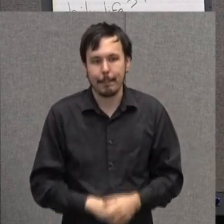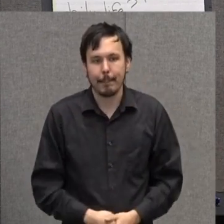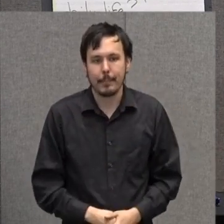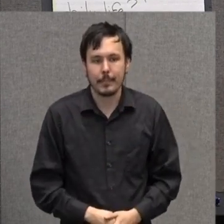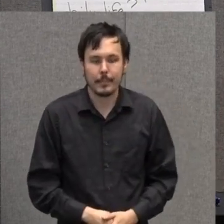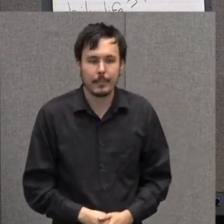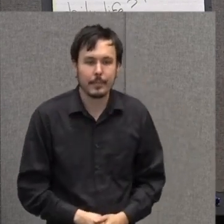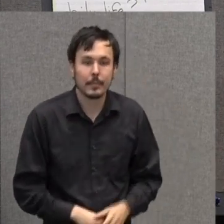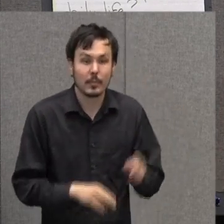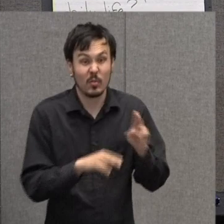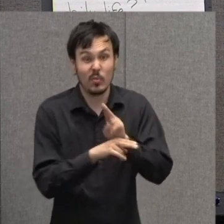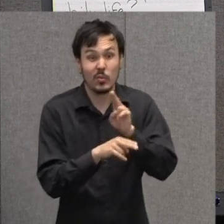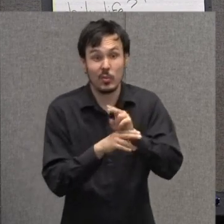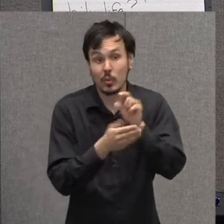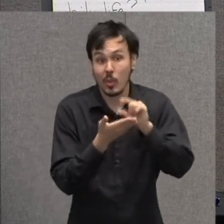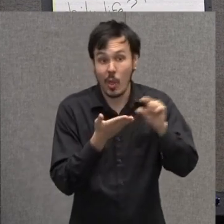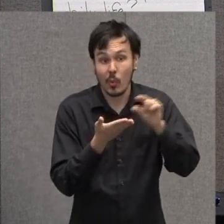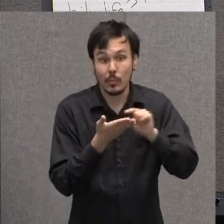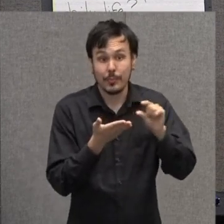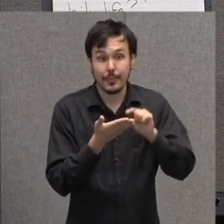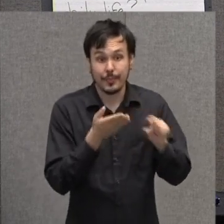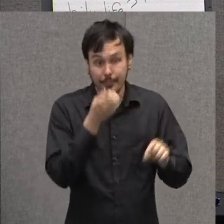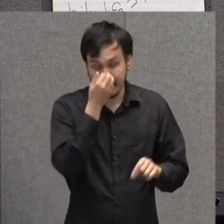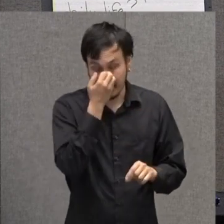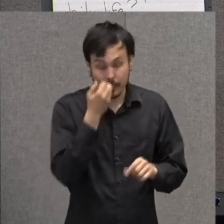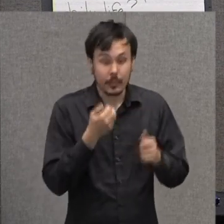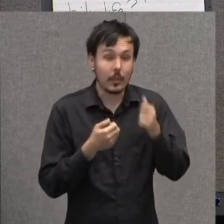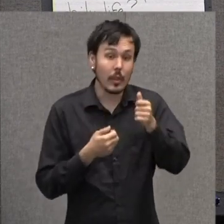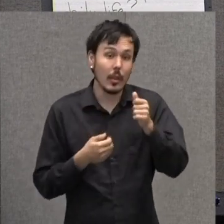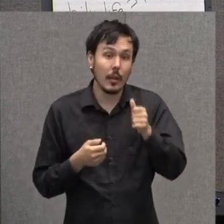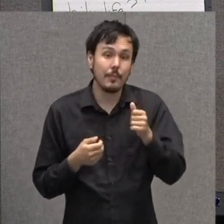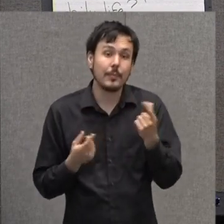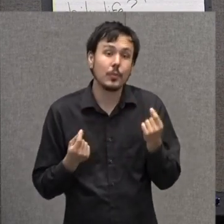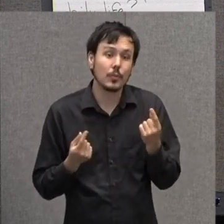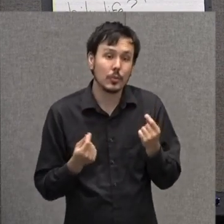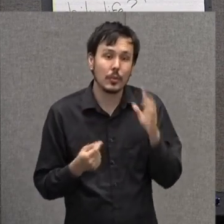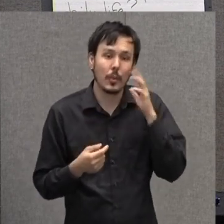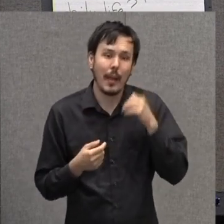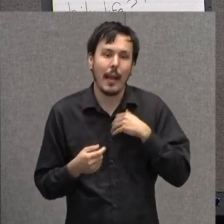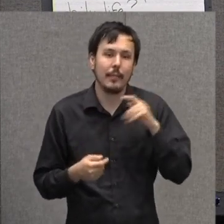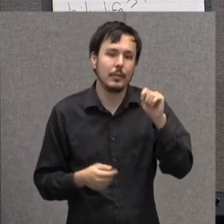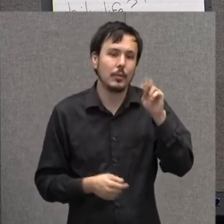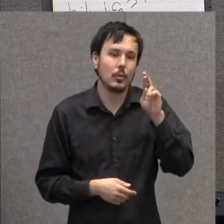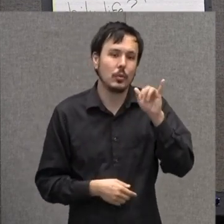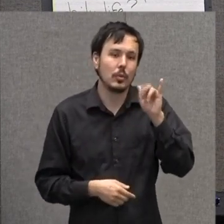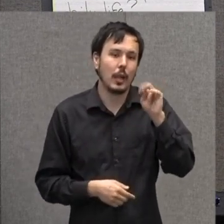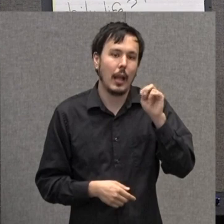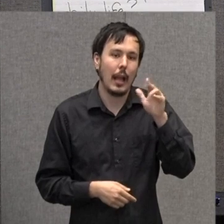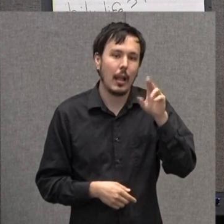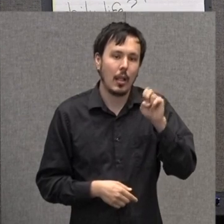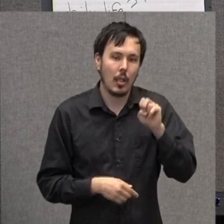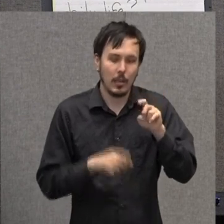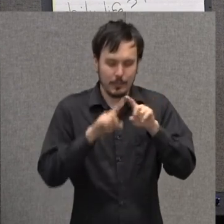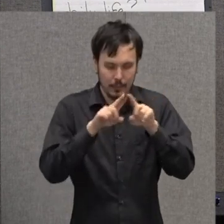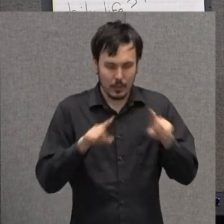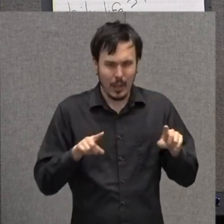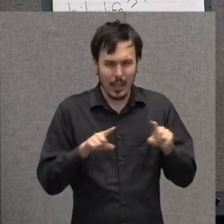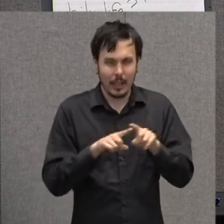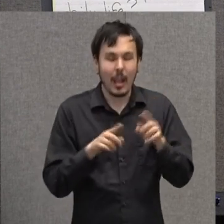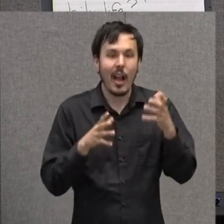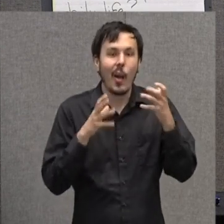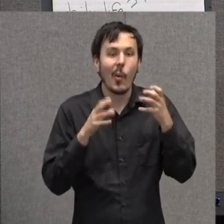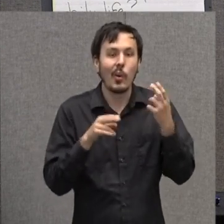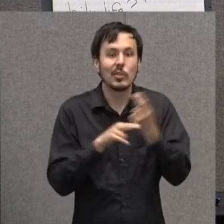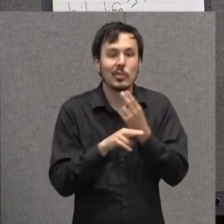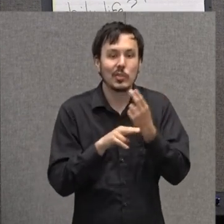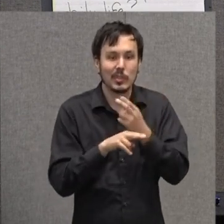also put some glue underneath there. And what you're going to have is you have this little sort of triangle right here. Mm-hmm. I want to tape